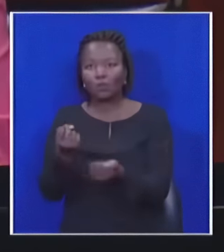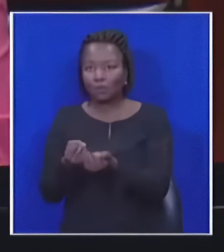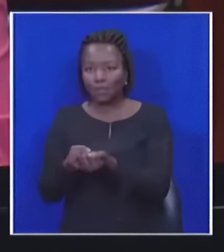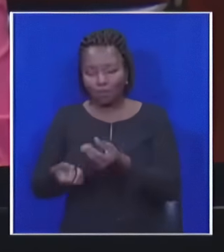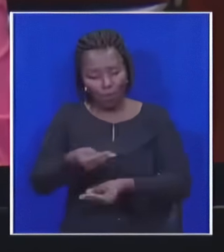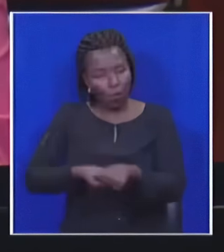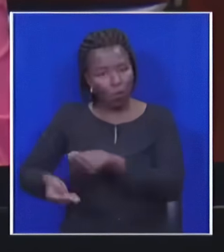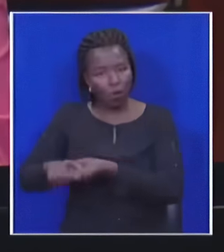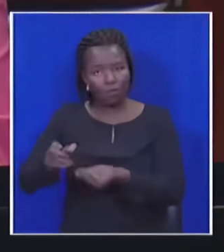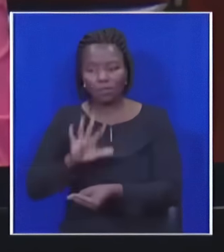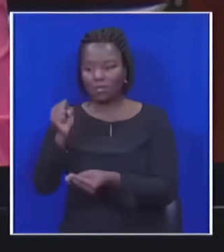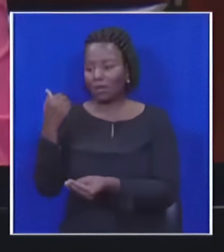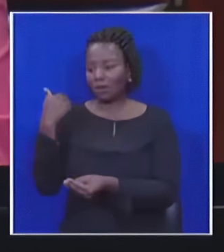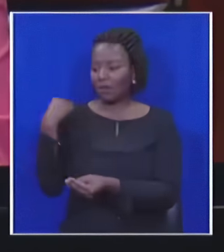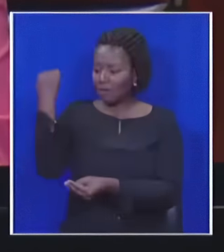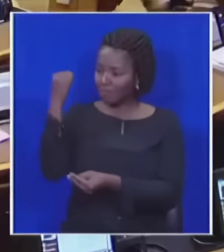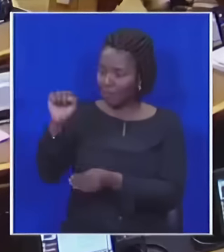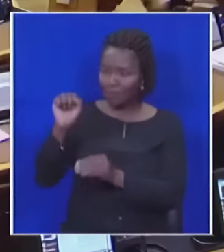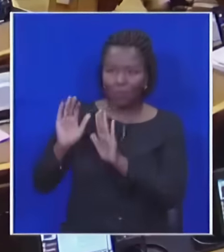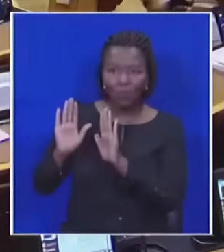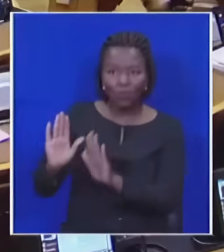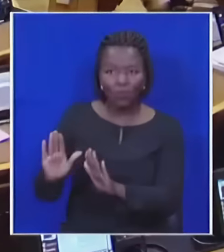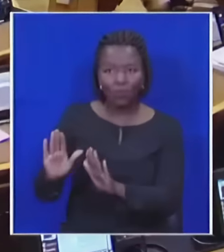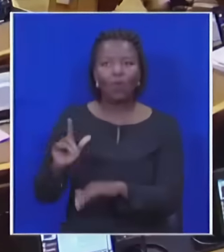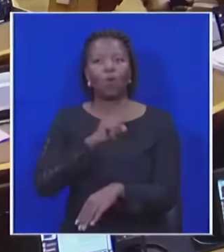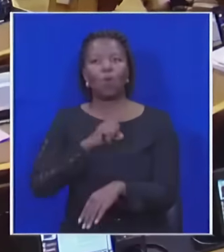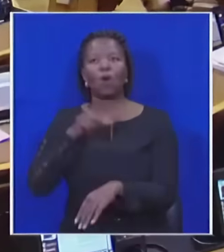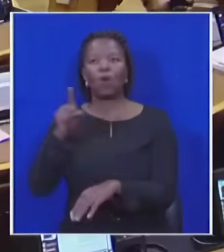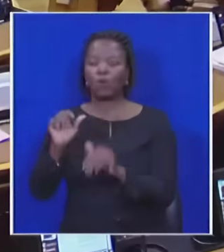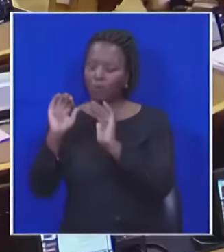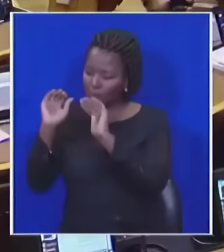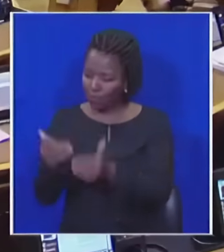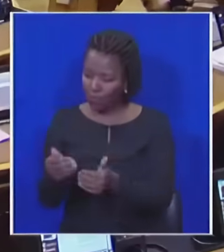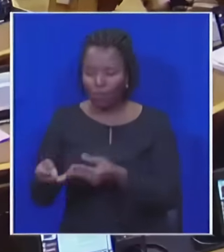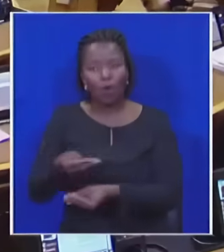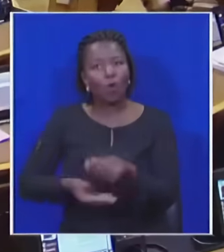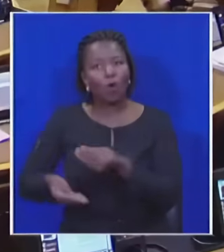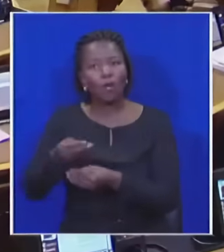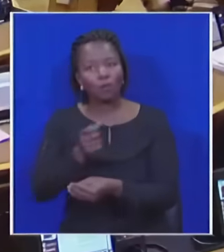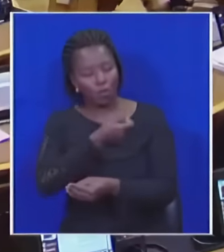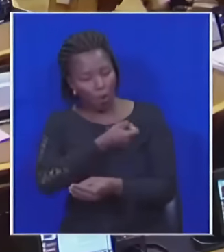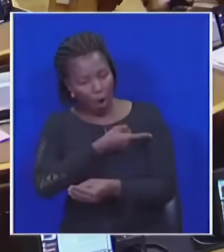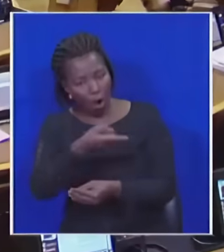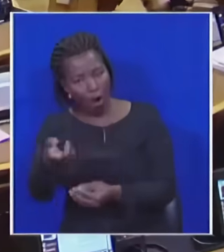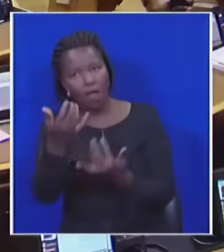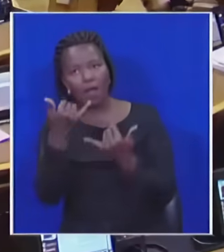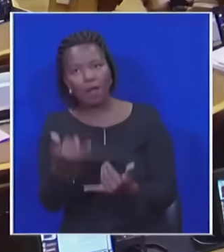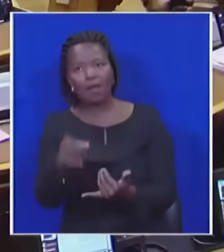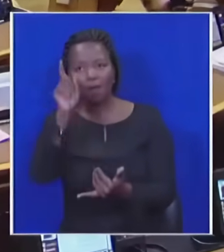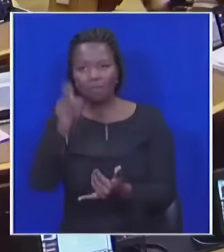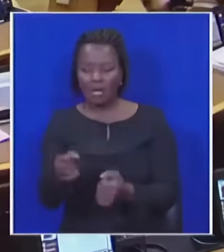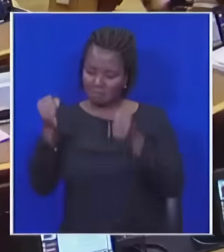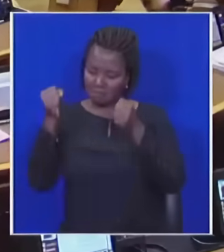Africa rejected you because you continue to defend corruption. All of you, you must man up